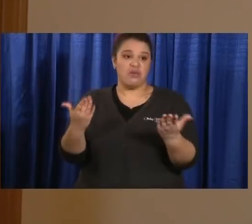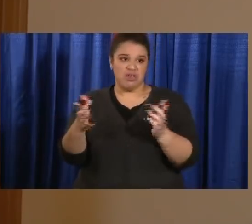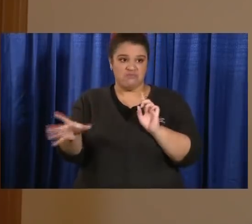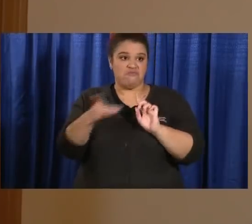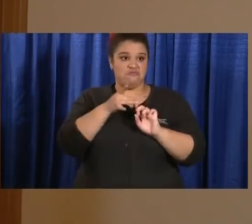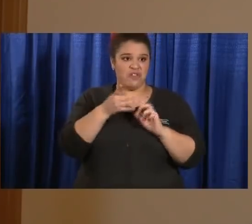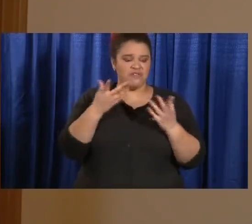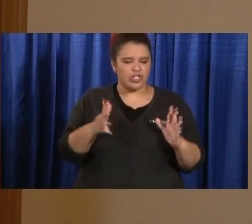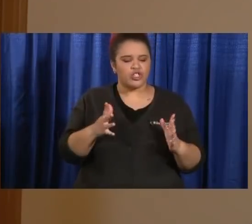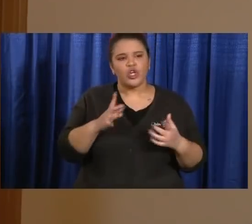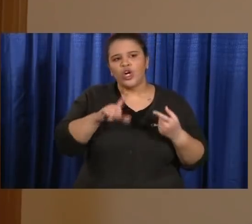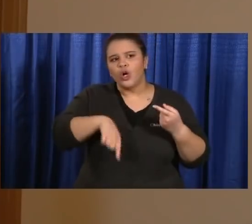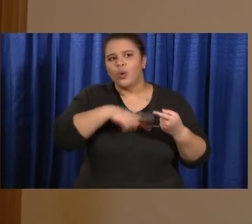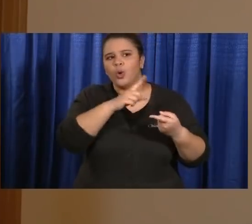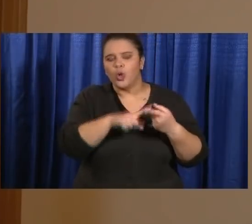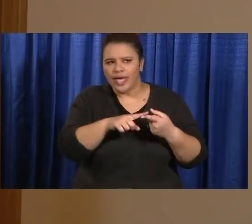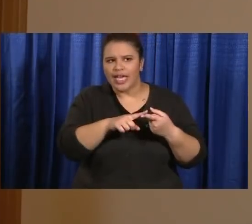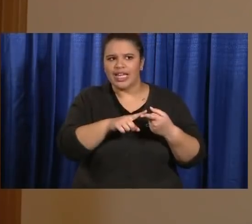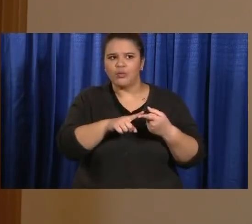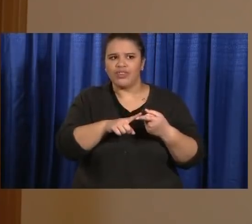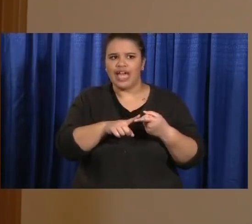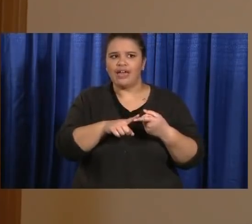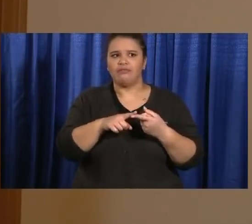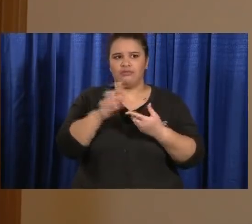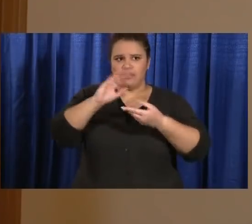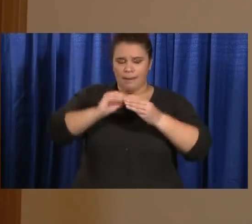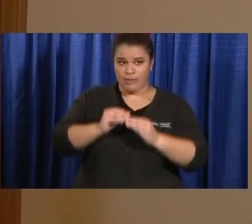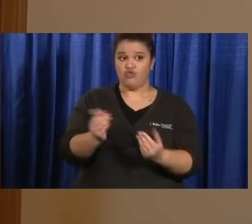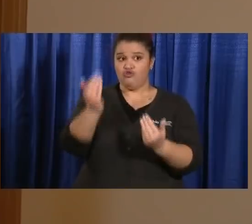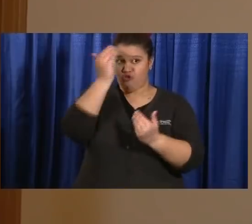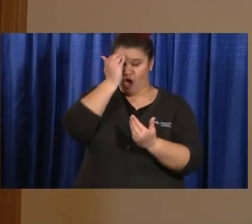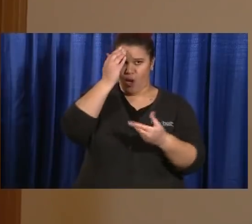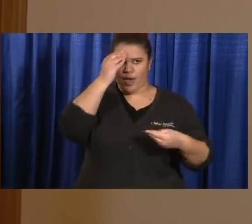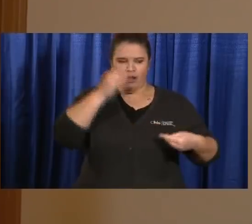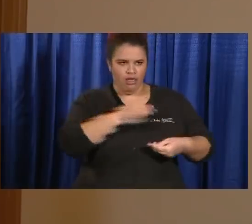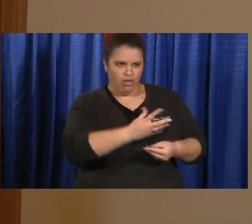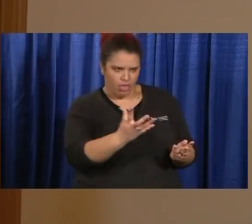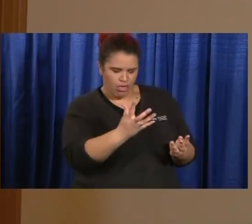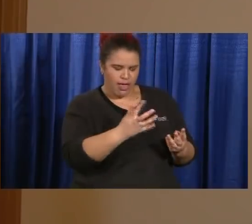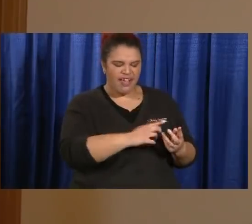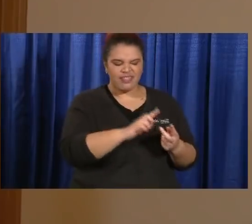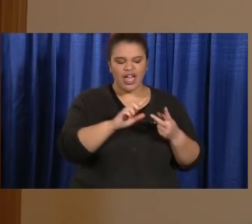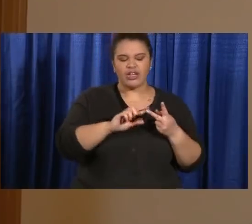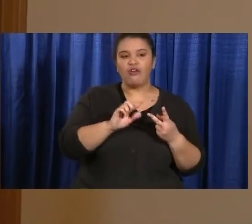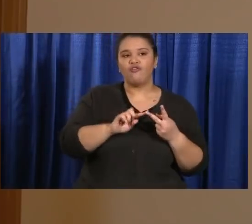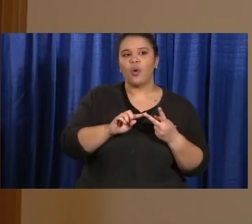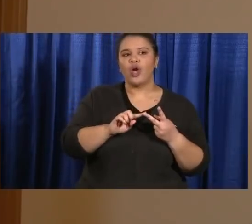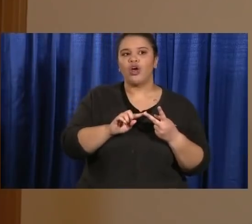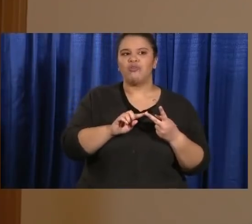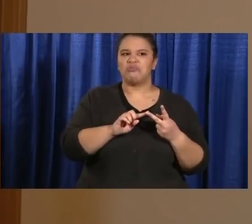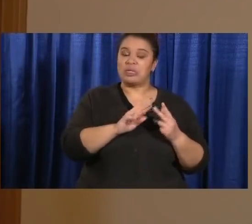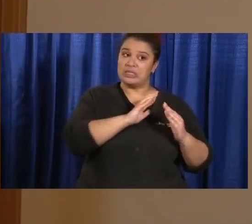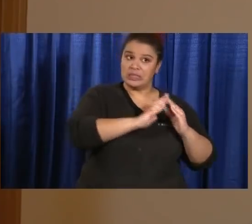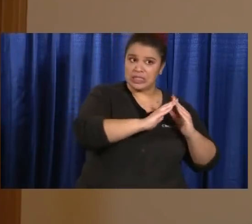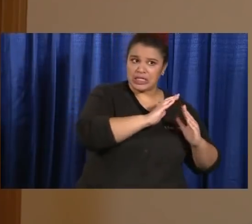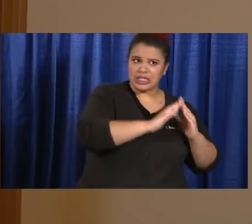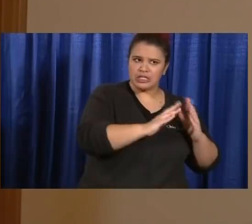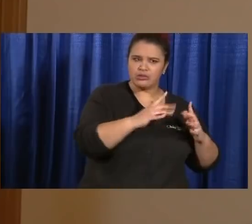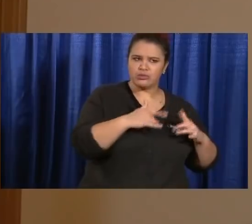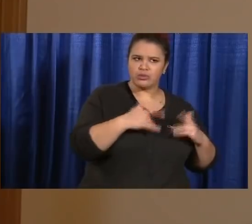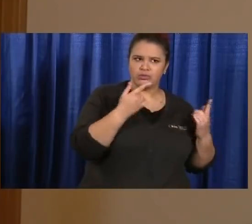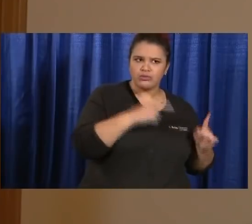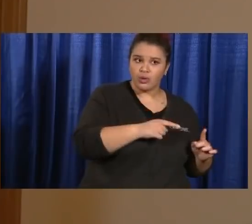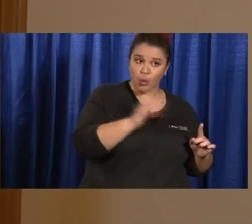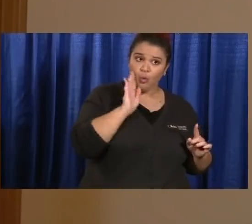be completed and when those results would be released, and then what is going on for like the non-rural parts of Ohio? Thank